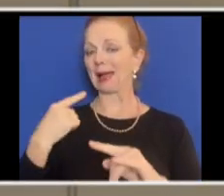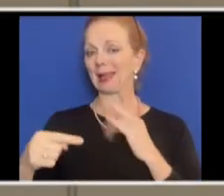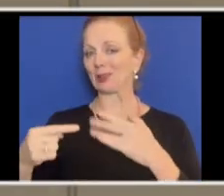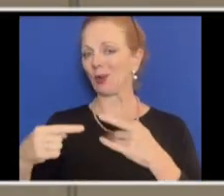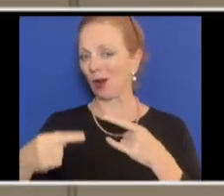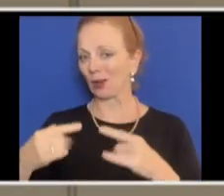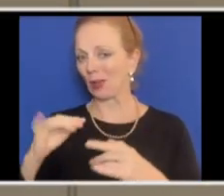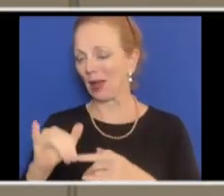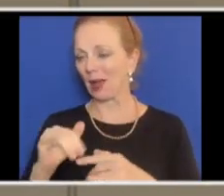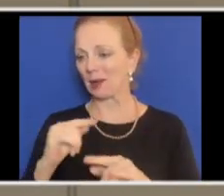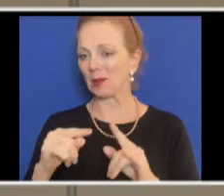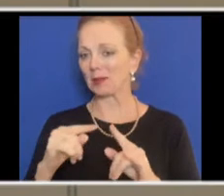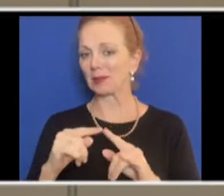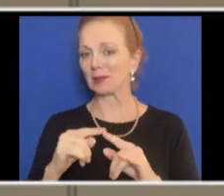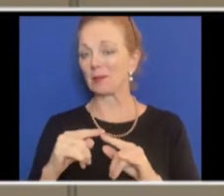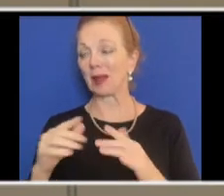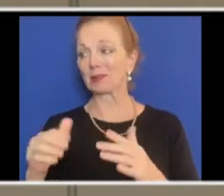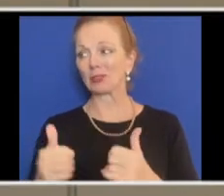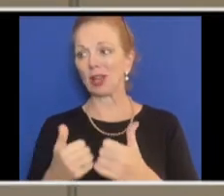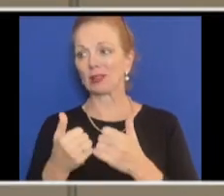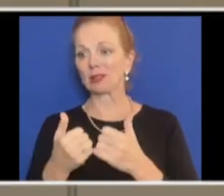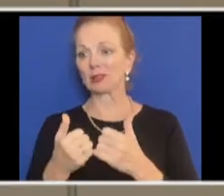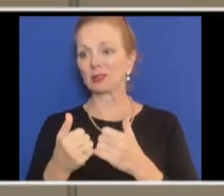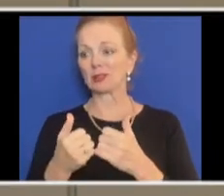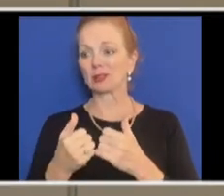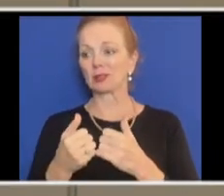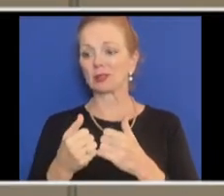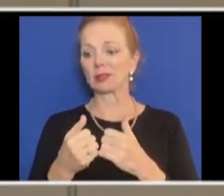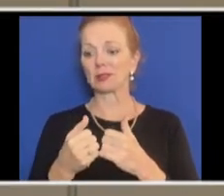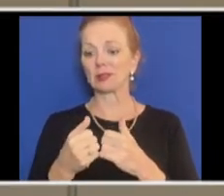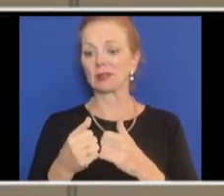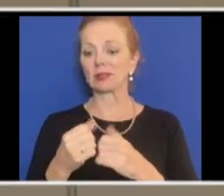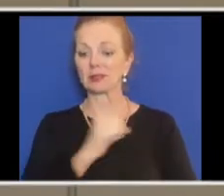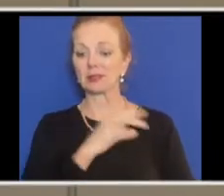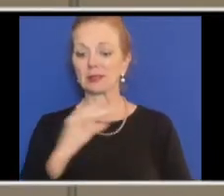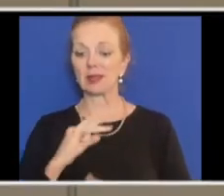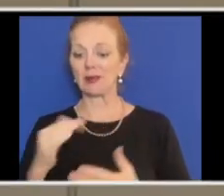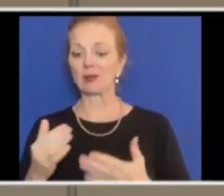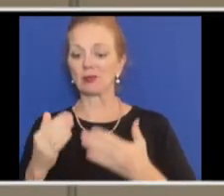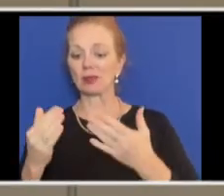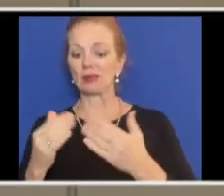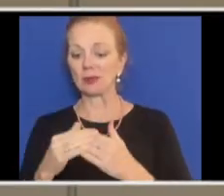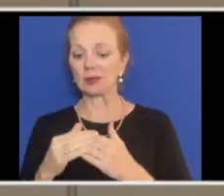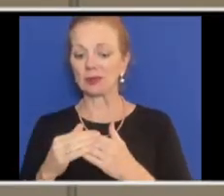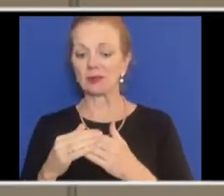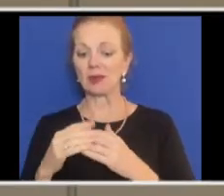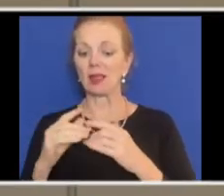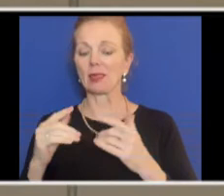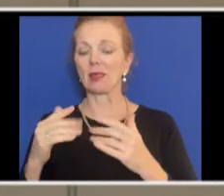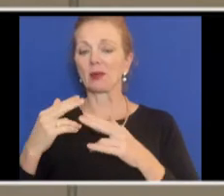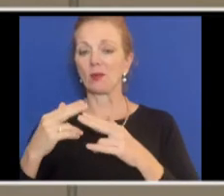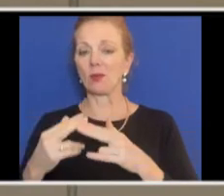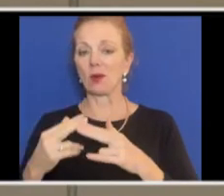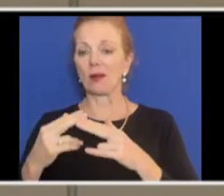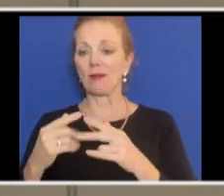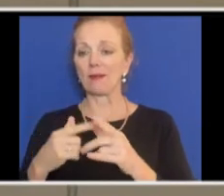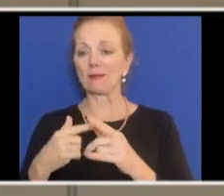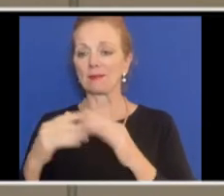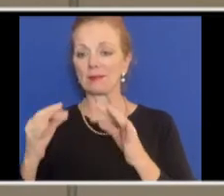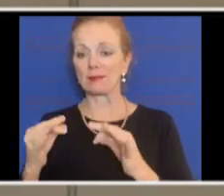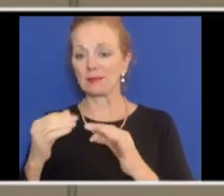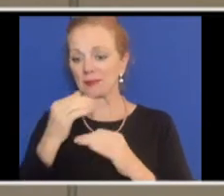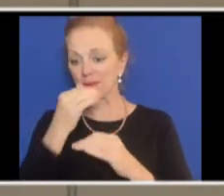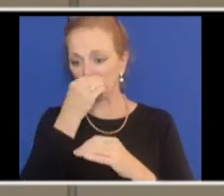get you're very challenged because staff's recommendations obviously hold a lot of weight and as you see as many some decisions that were